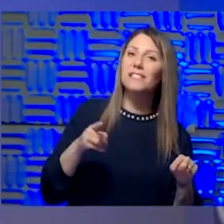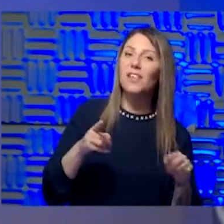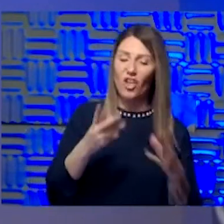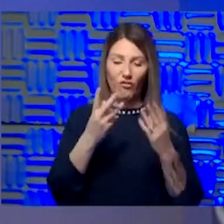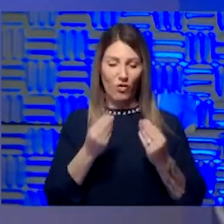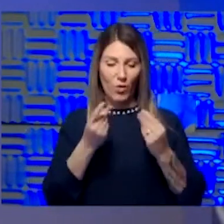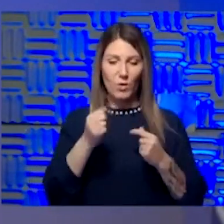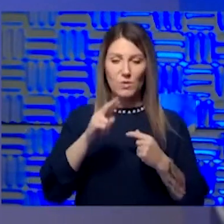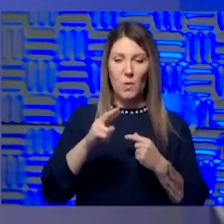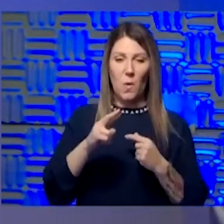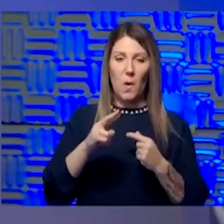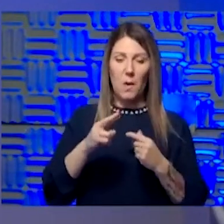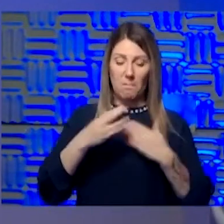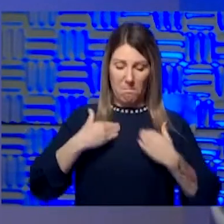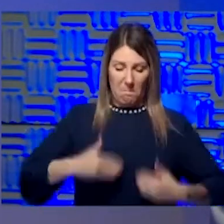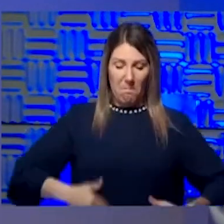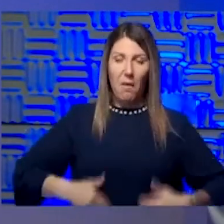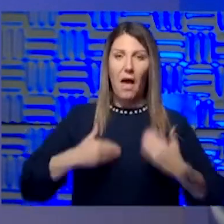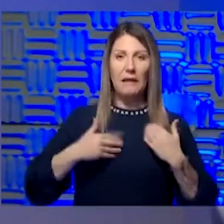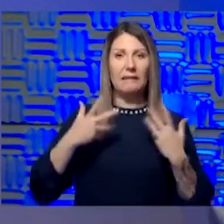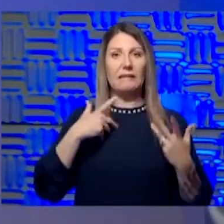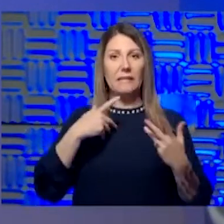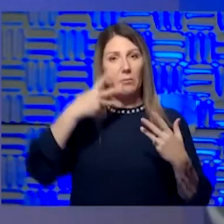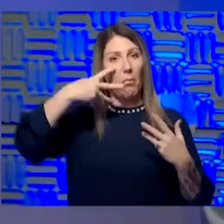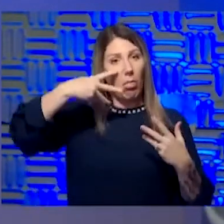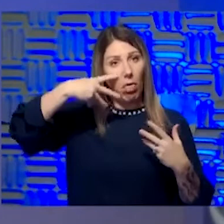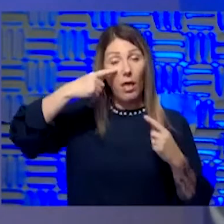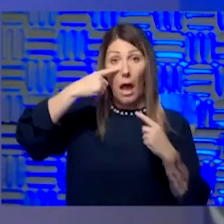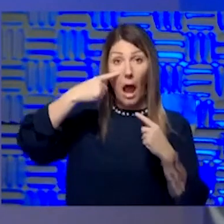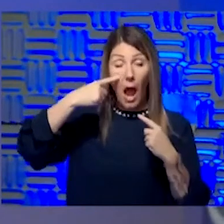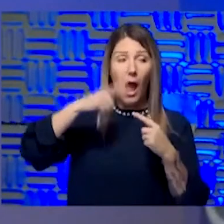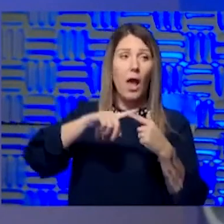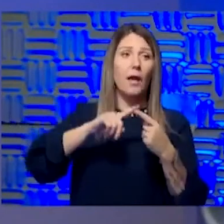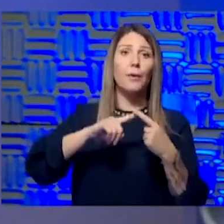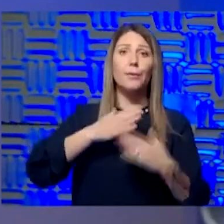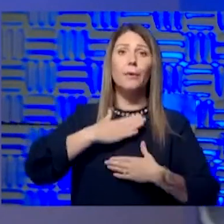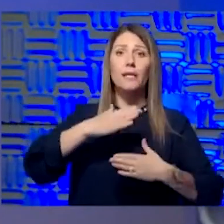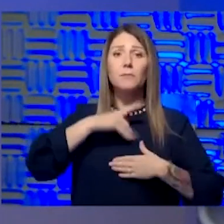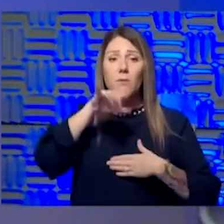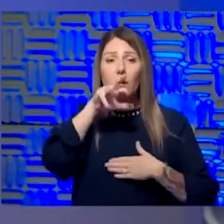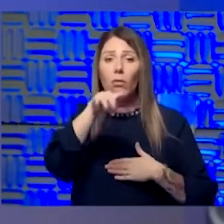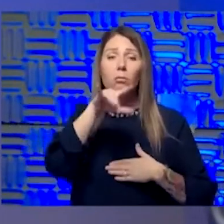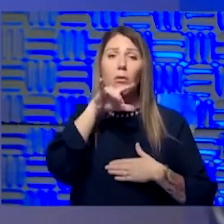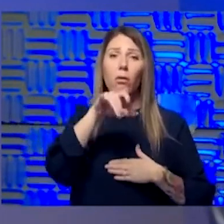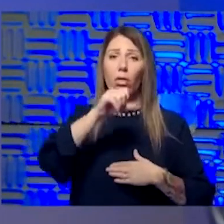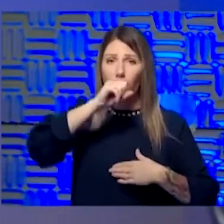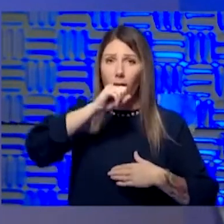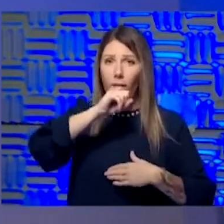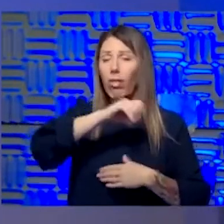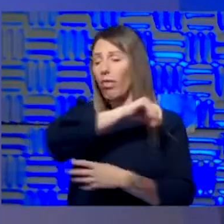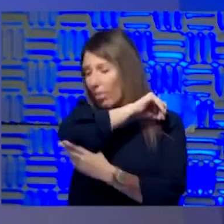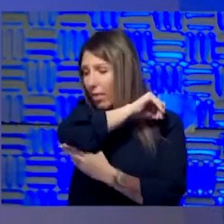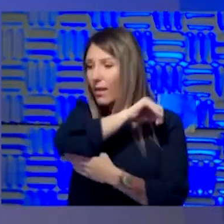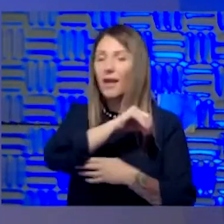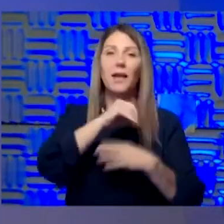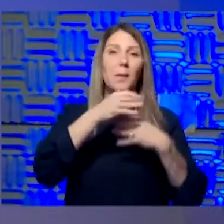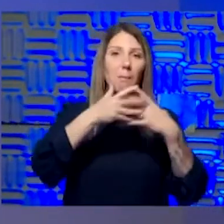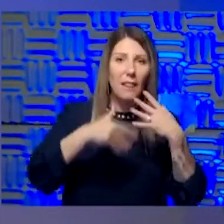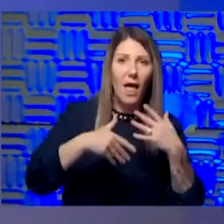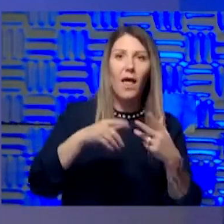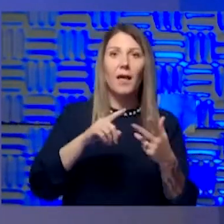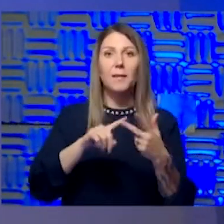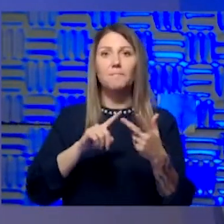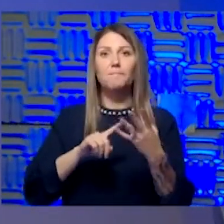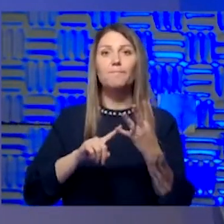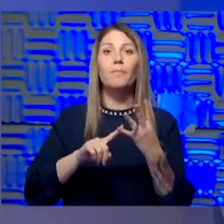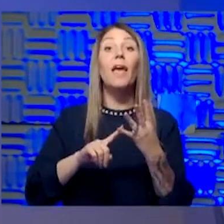fluids or secretions, such as the eye, the respiratory secretions, stool, things of that nature, blood as well. And hopefully you